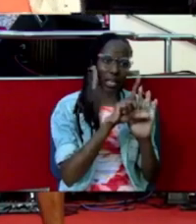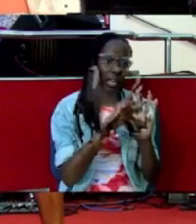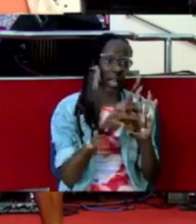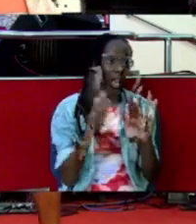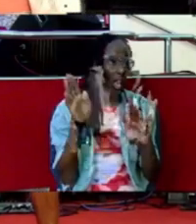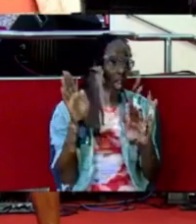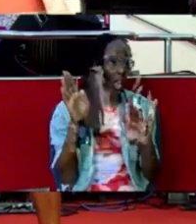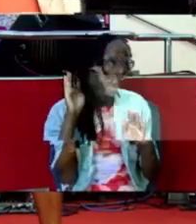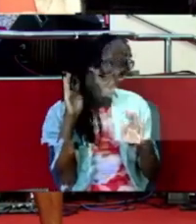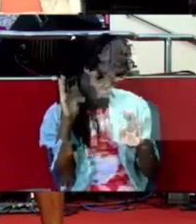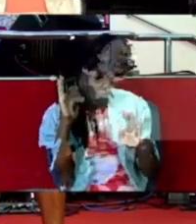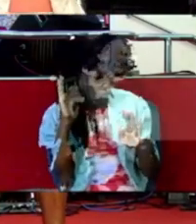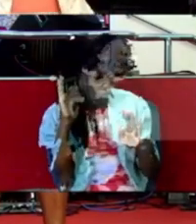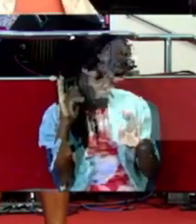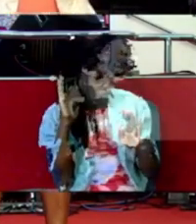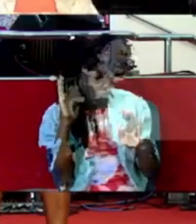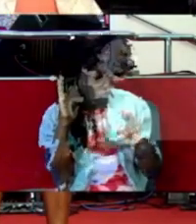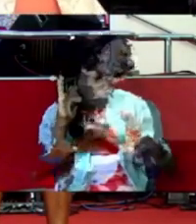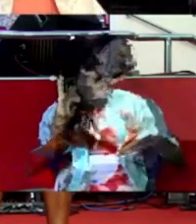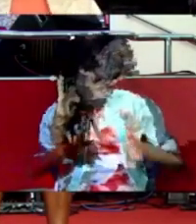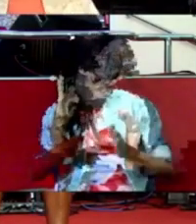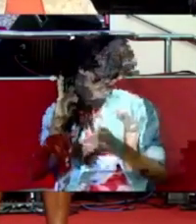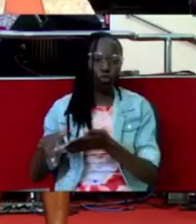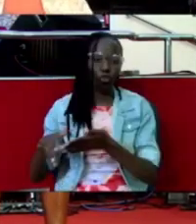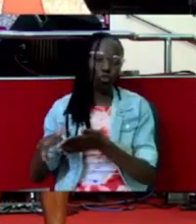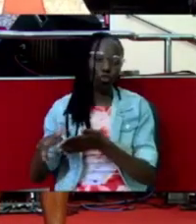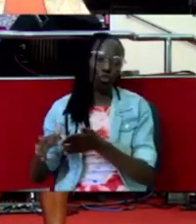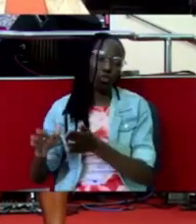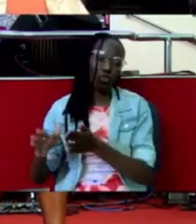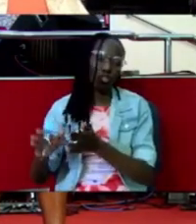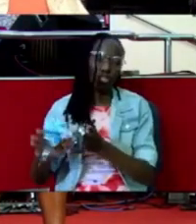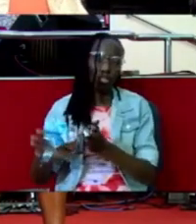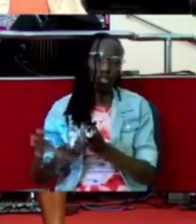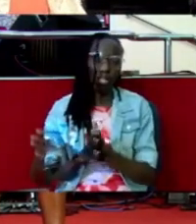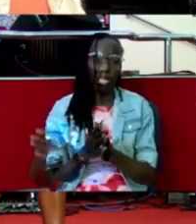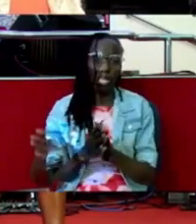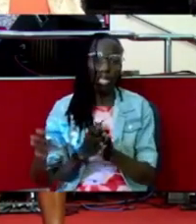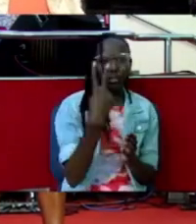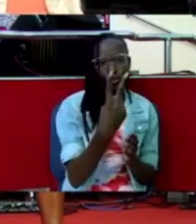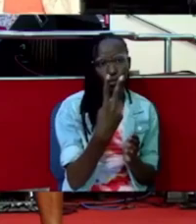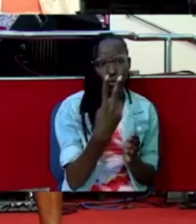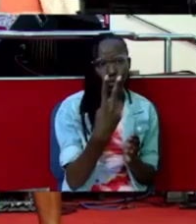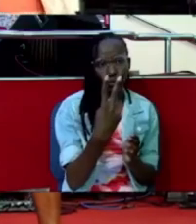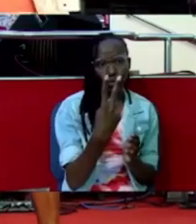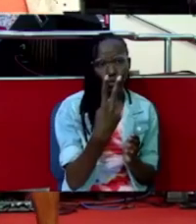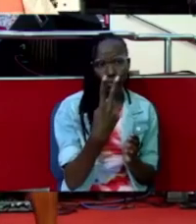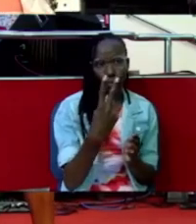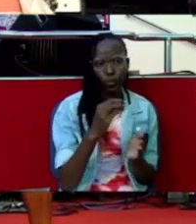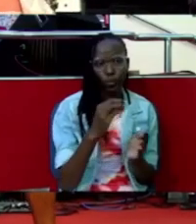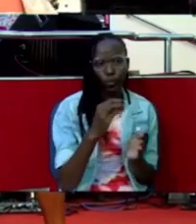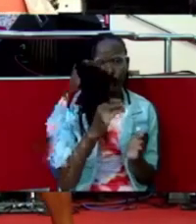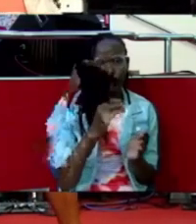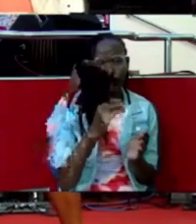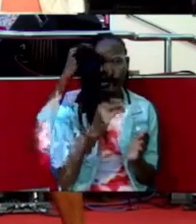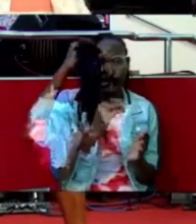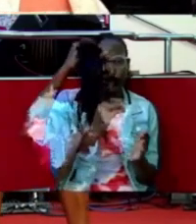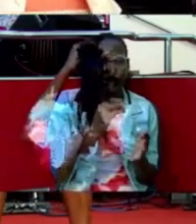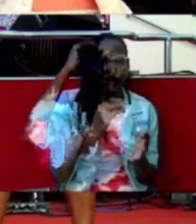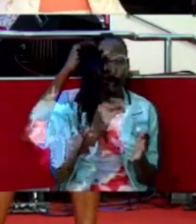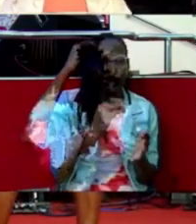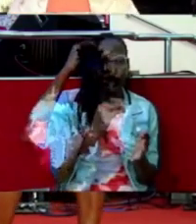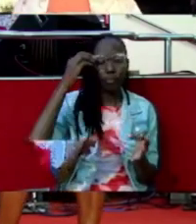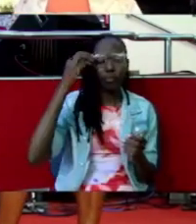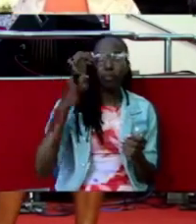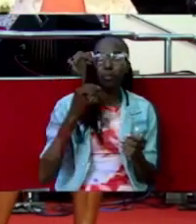la kwanza ni kwamba utiifu unatupeleka kwenye nafasi zetu. The second lesson we can be able to learn from the life of David. Somo la pili